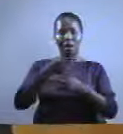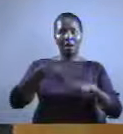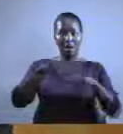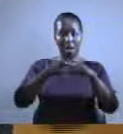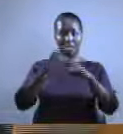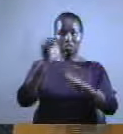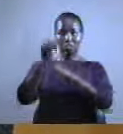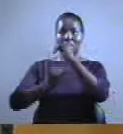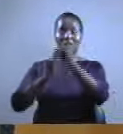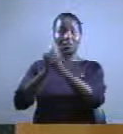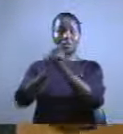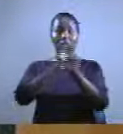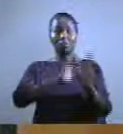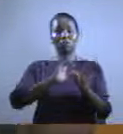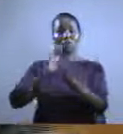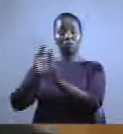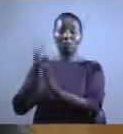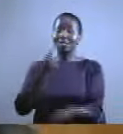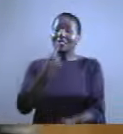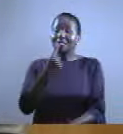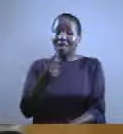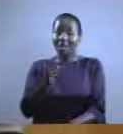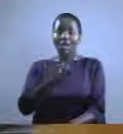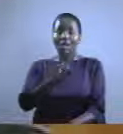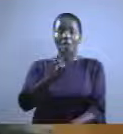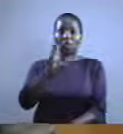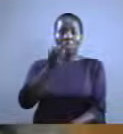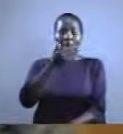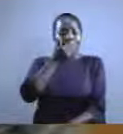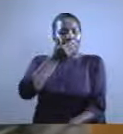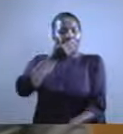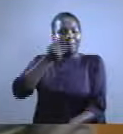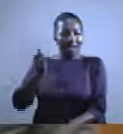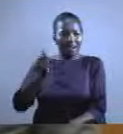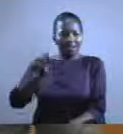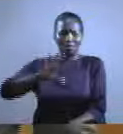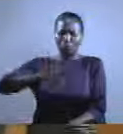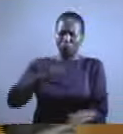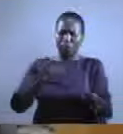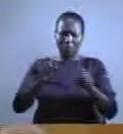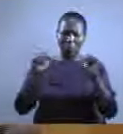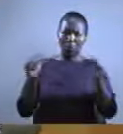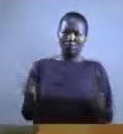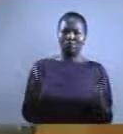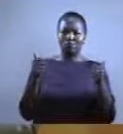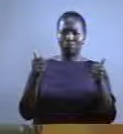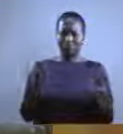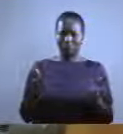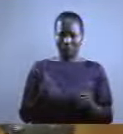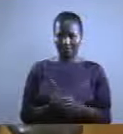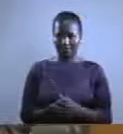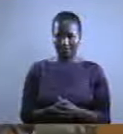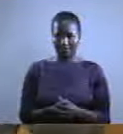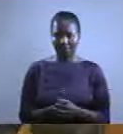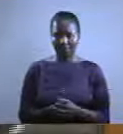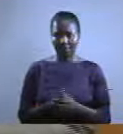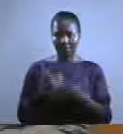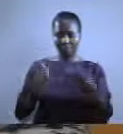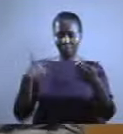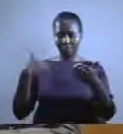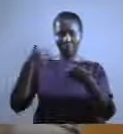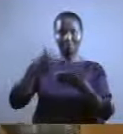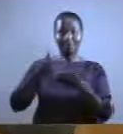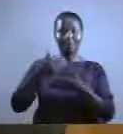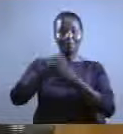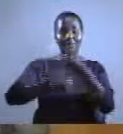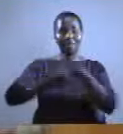the Western Cape is the best well-run province in the country. Over the past year,